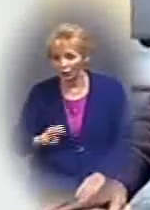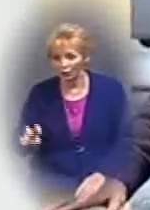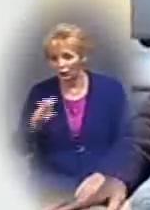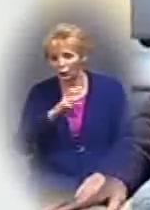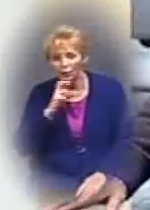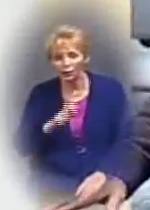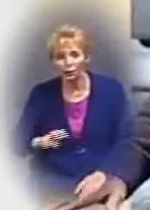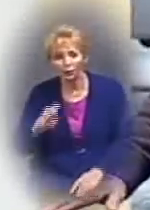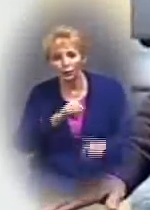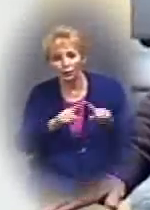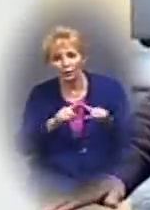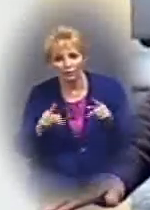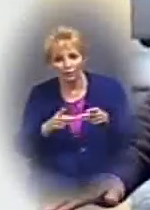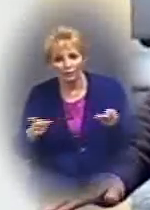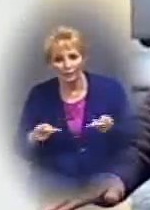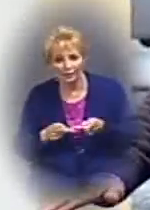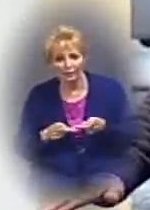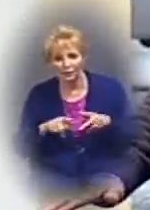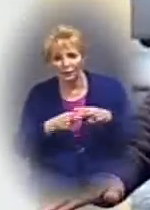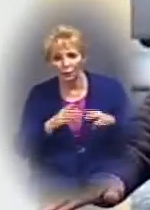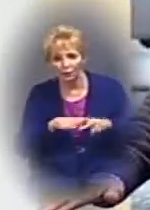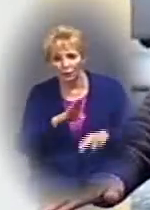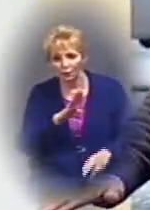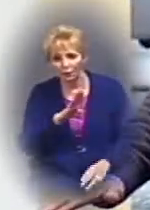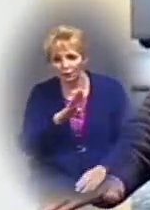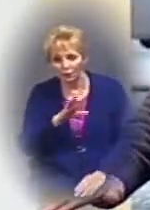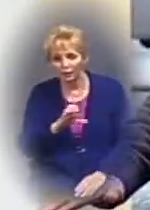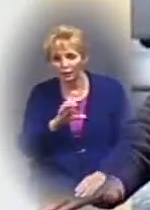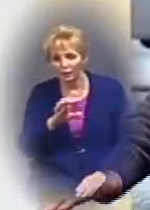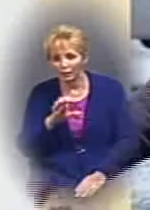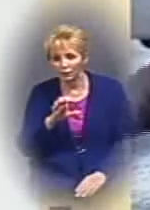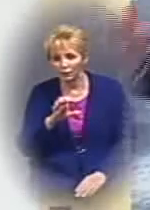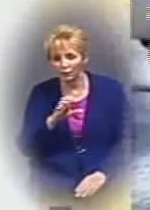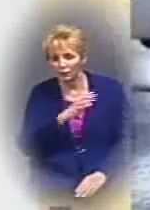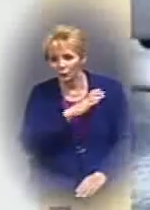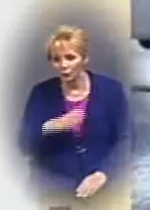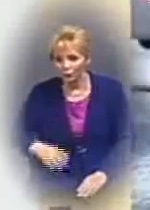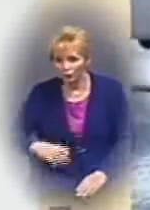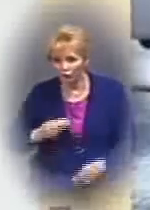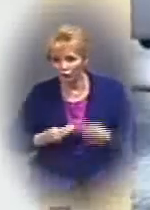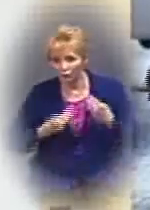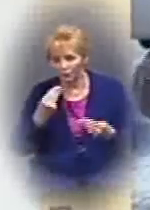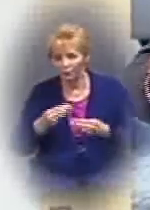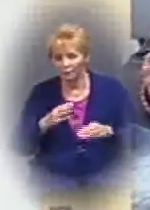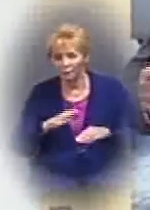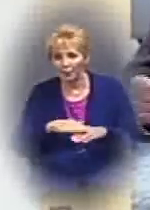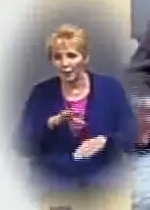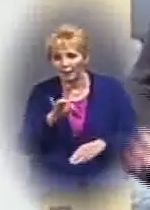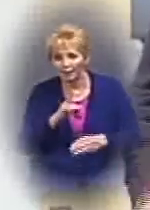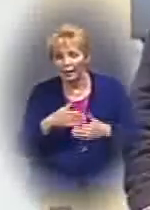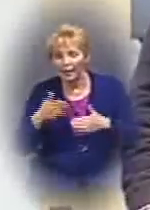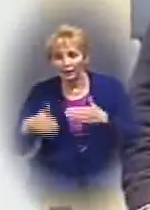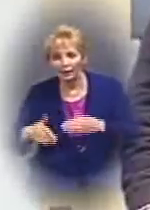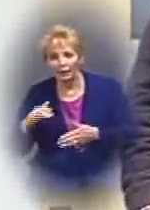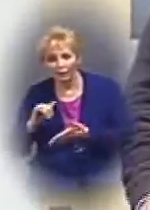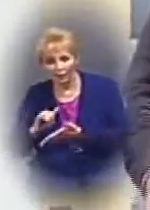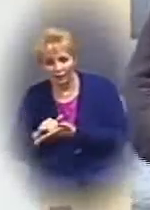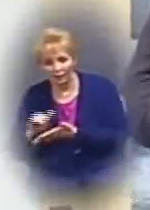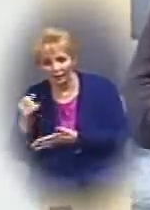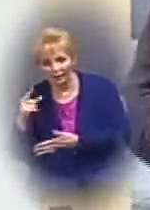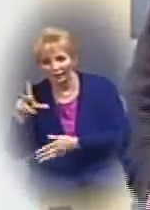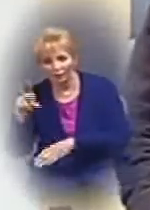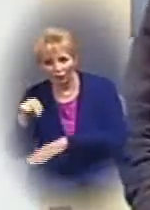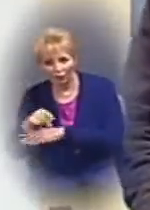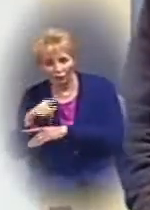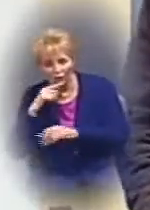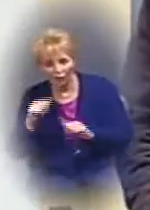facilities, which starts at Burke United Christian Ministries at 8 o'clock, and then will end at Burke United Christian Ministries at 11:30. And so